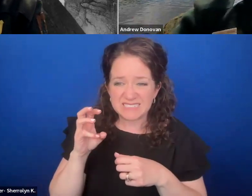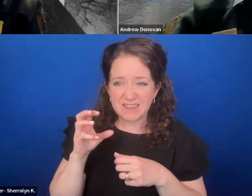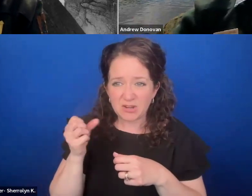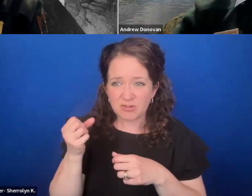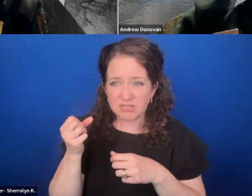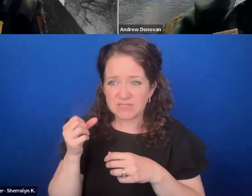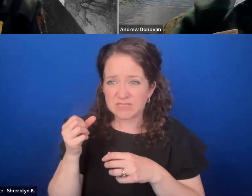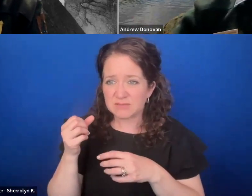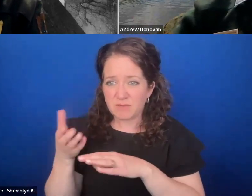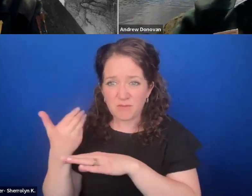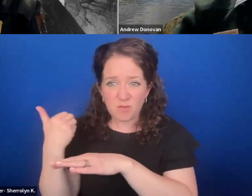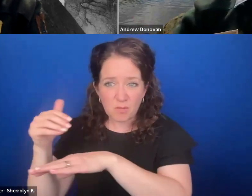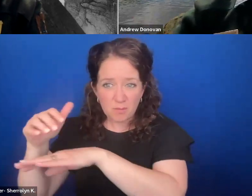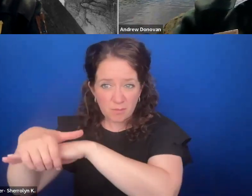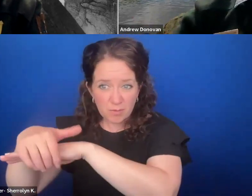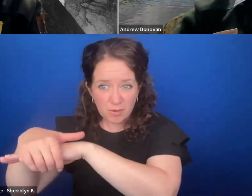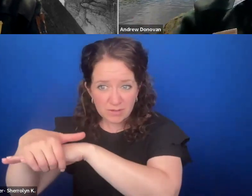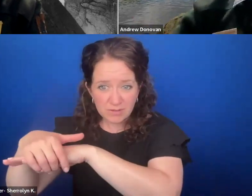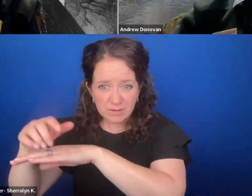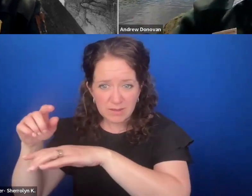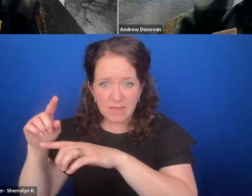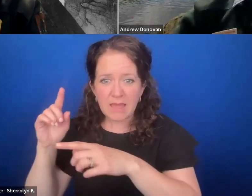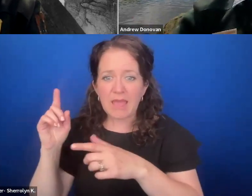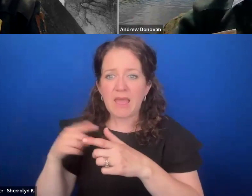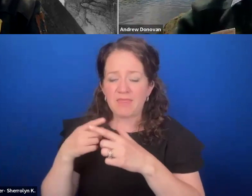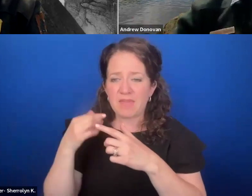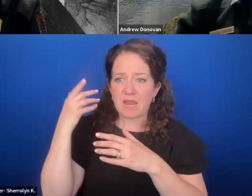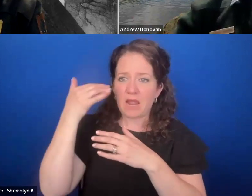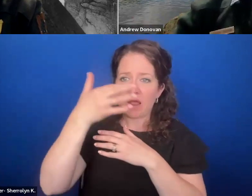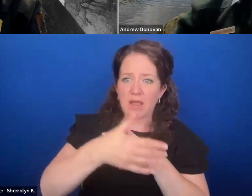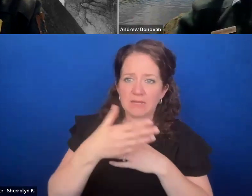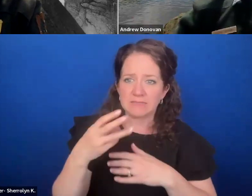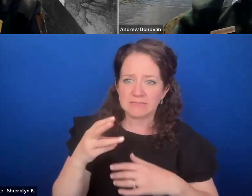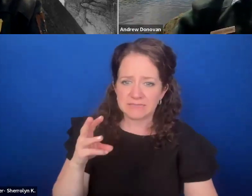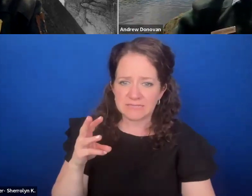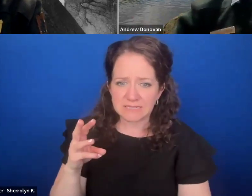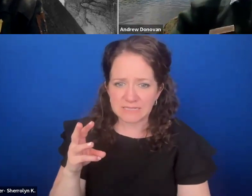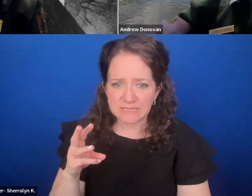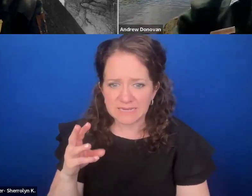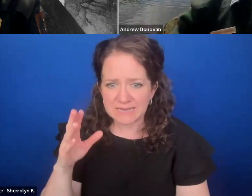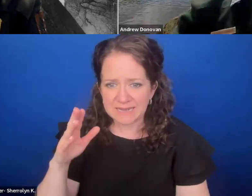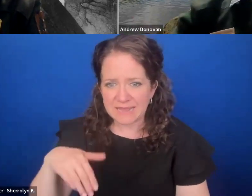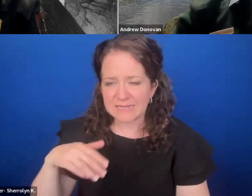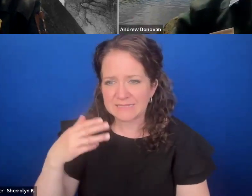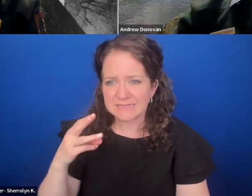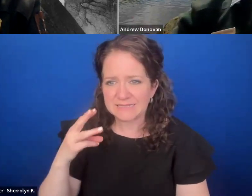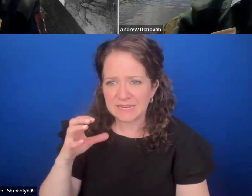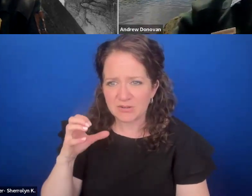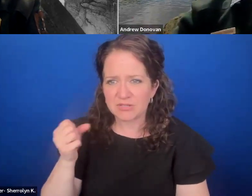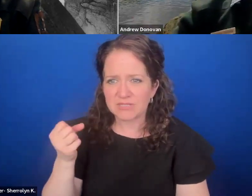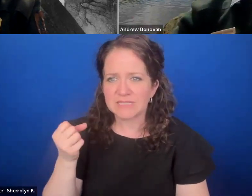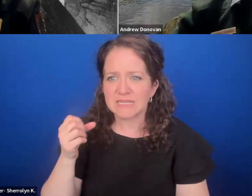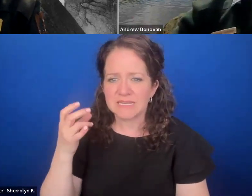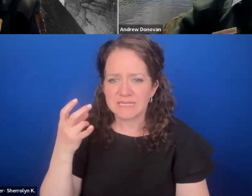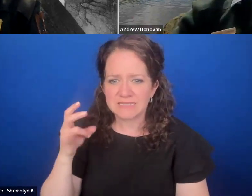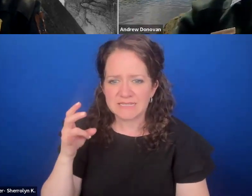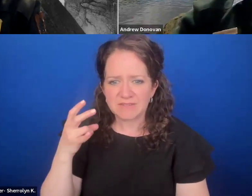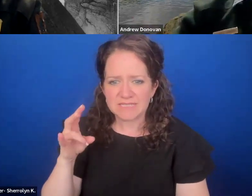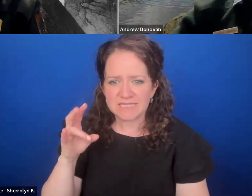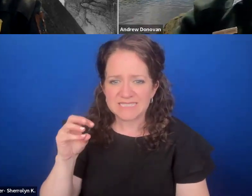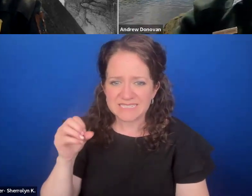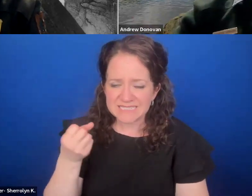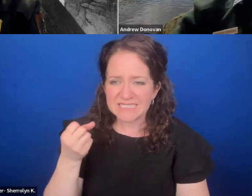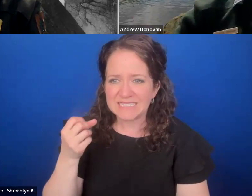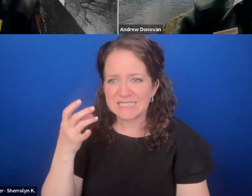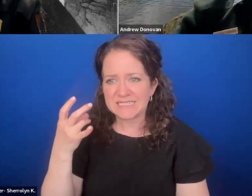the 1760s and 1770s, the British, the American colonies are making a